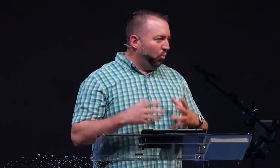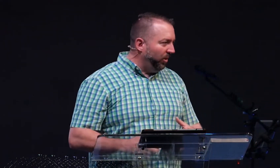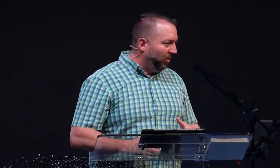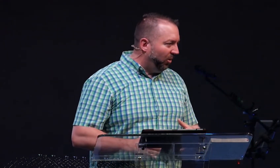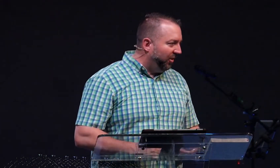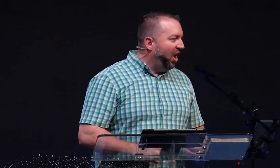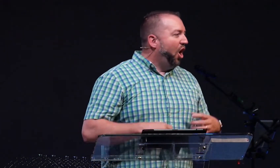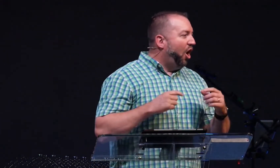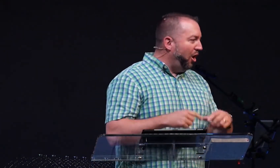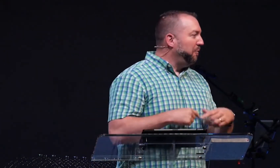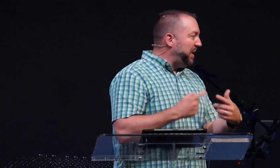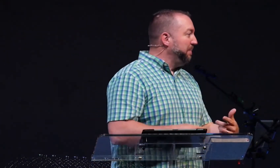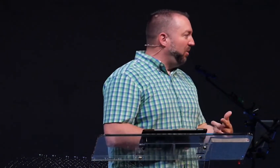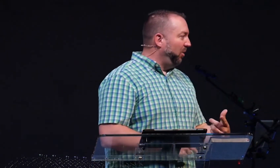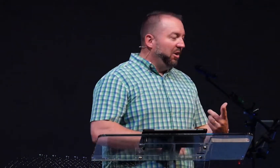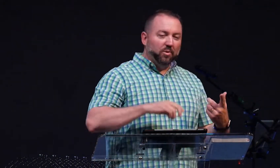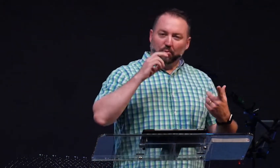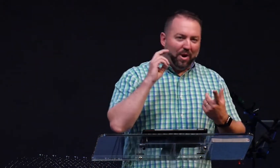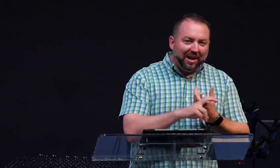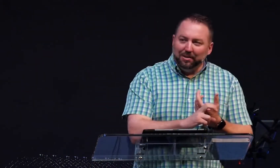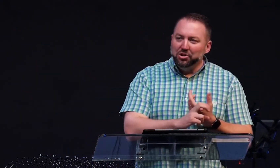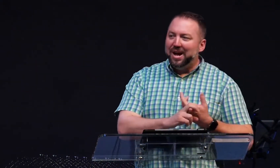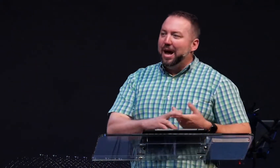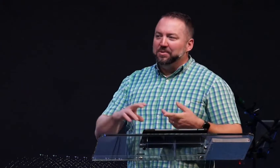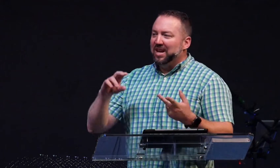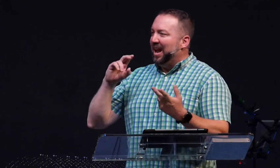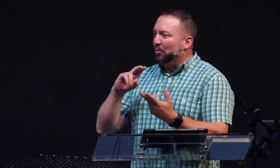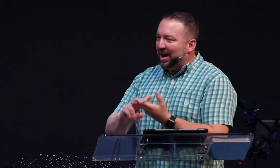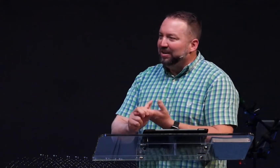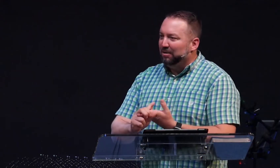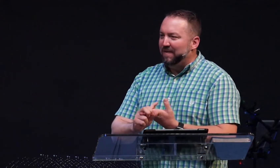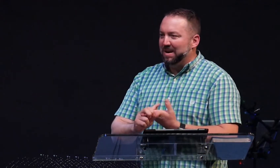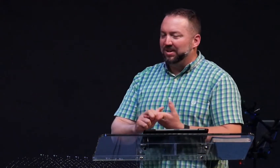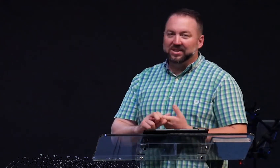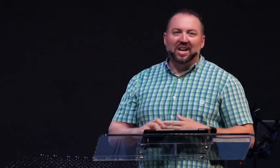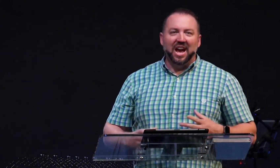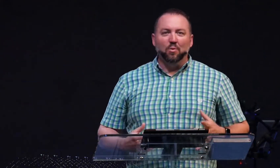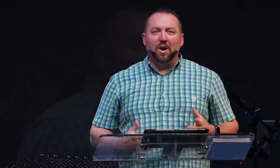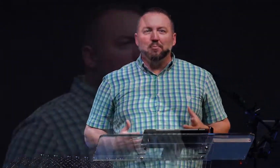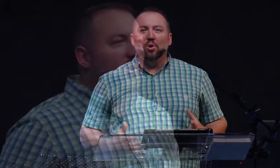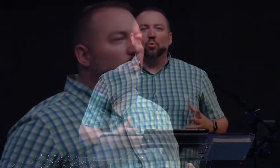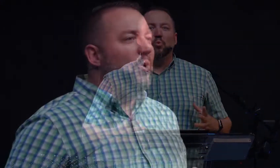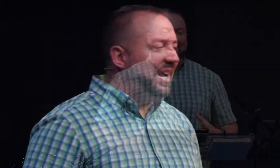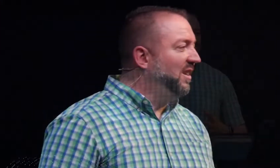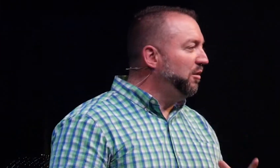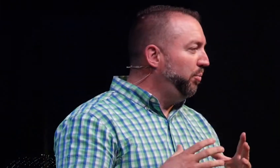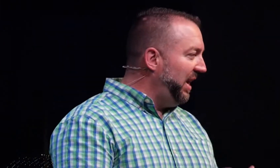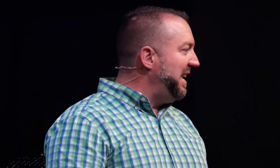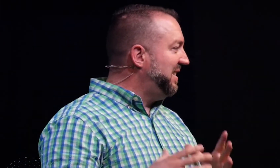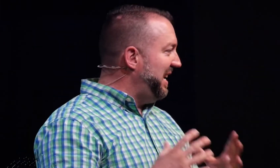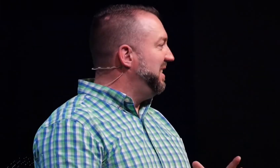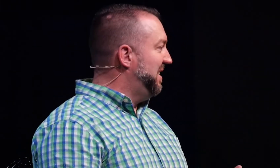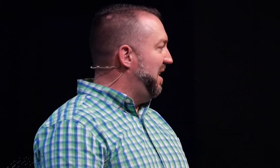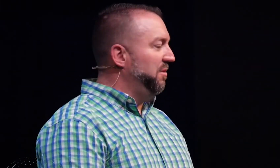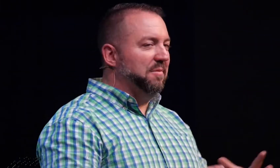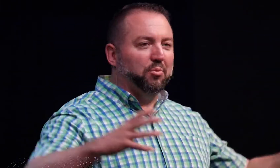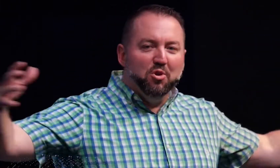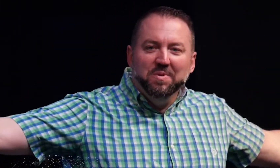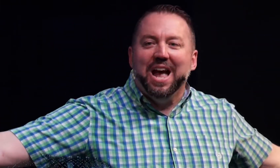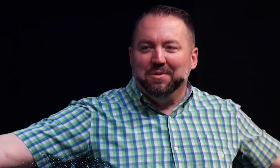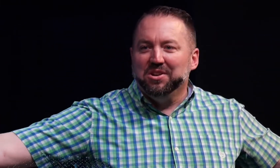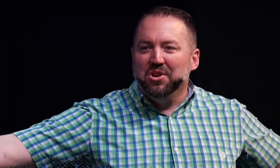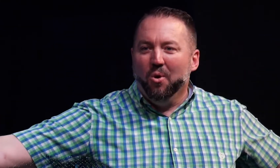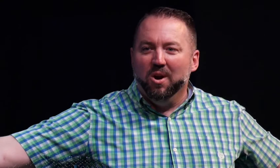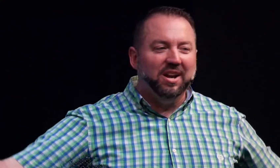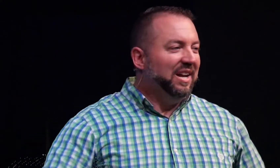this world are people with regular jobs and regular families. And what more regular place is there than